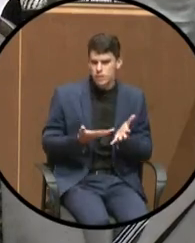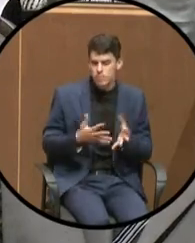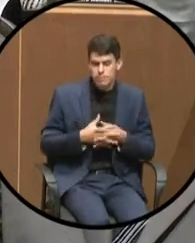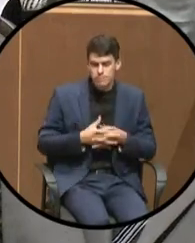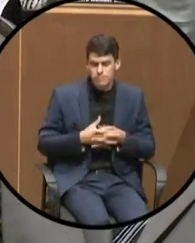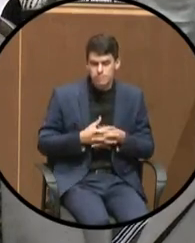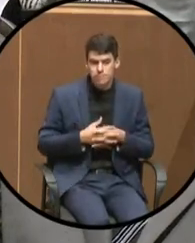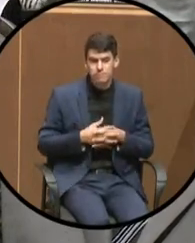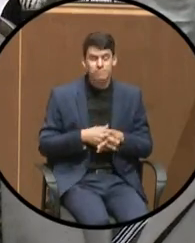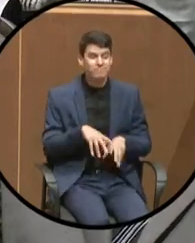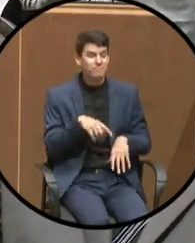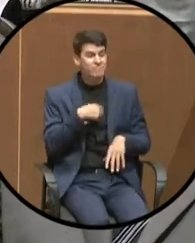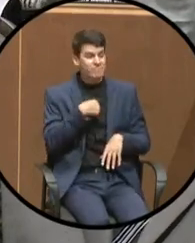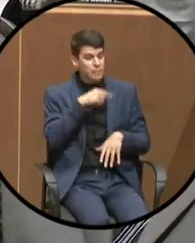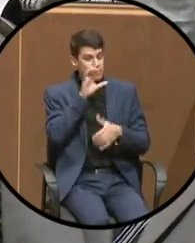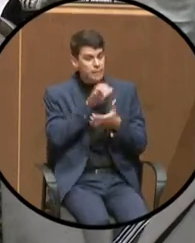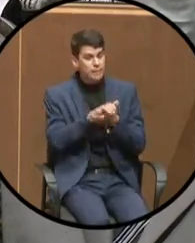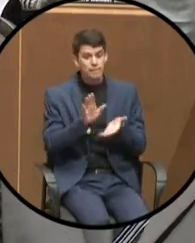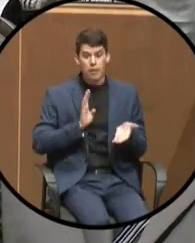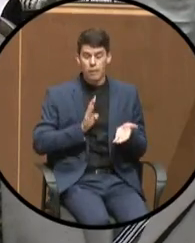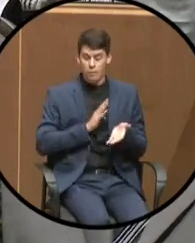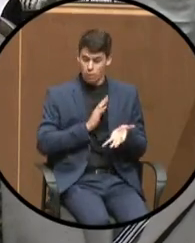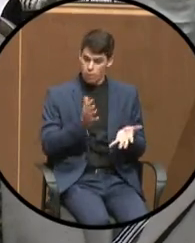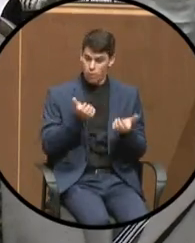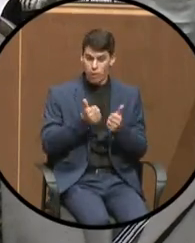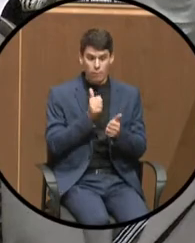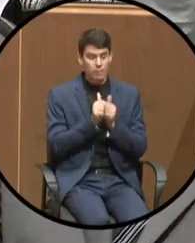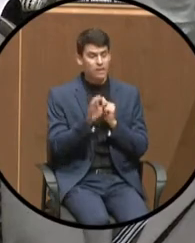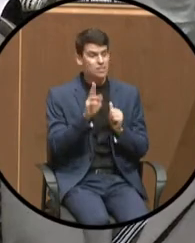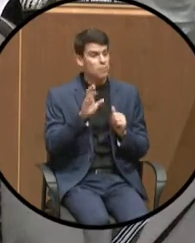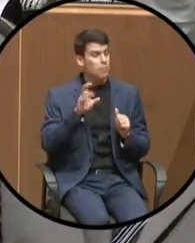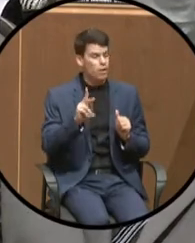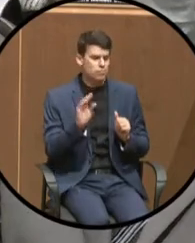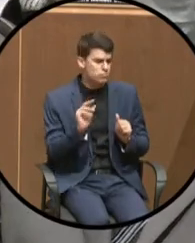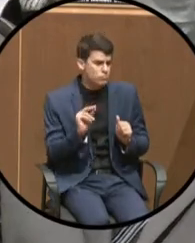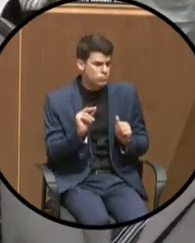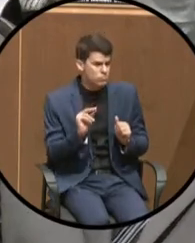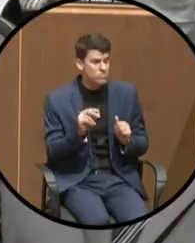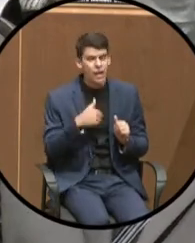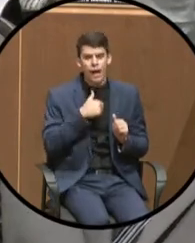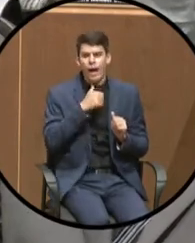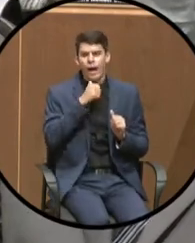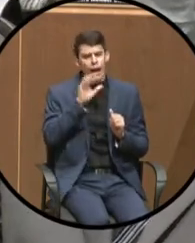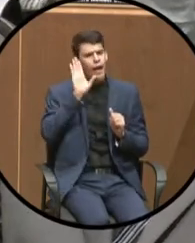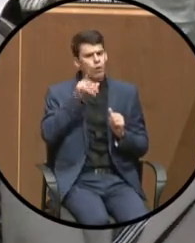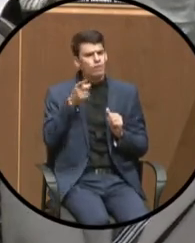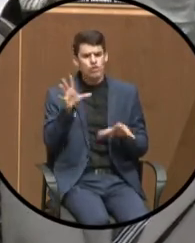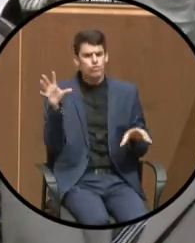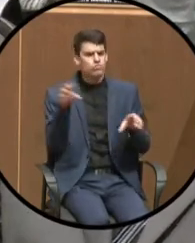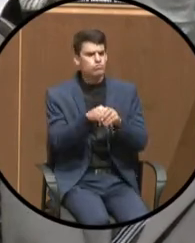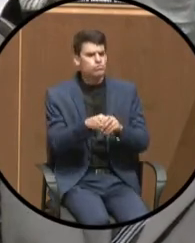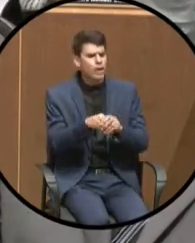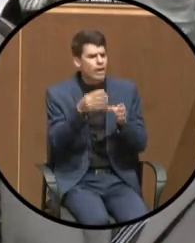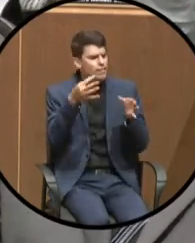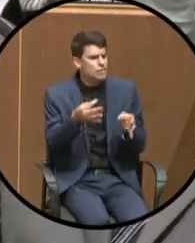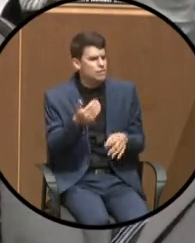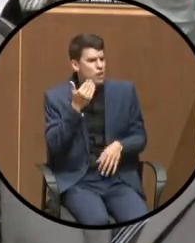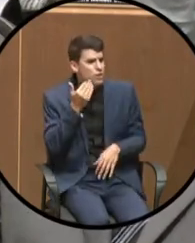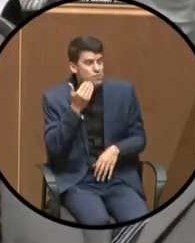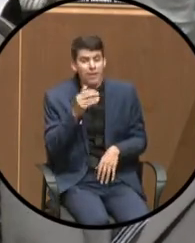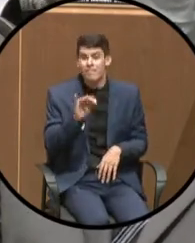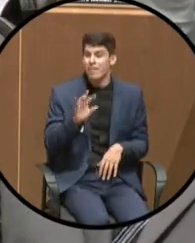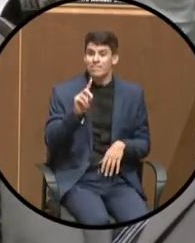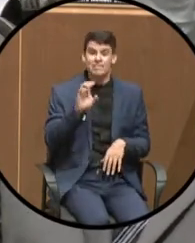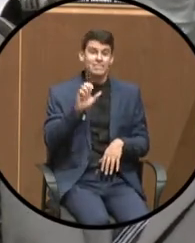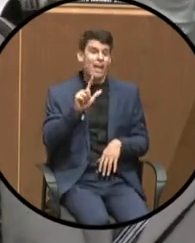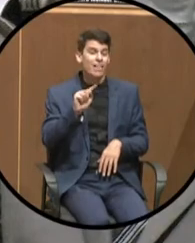I don't believe that the board intended to pass the buck and have no involvement in any decision if the Delta